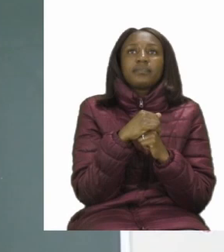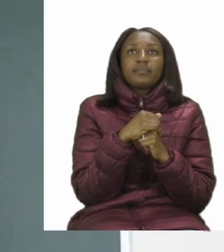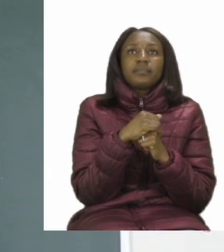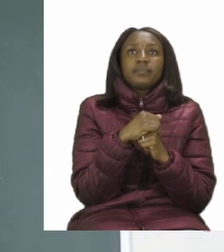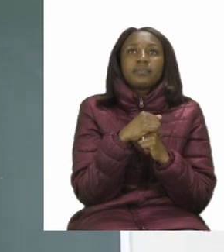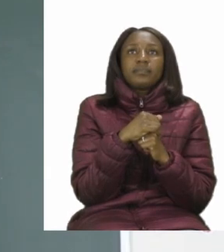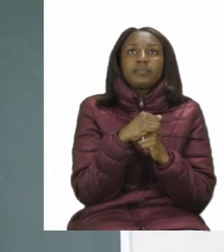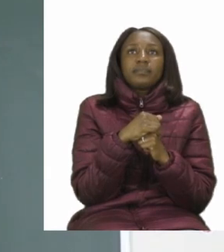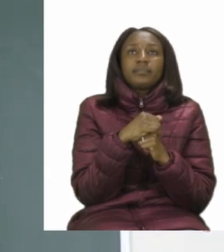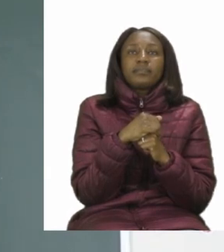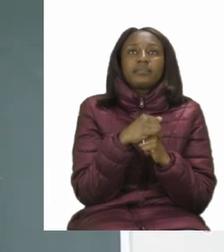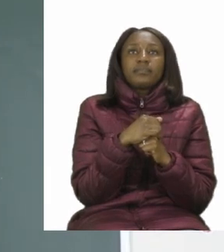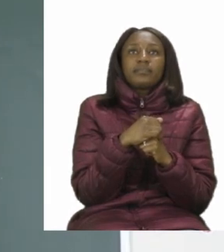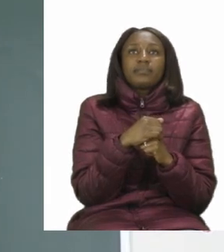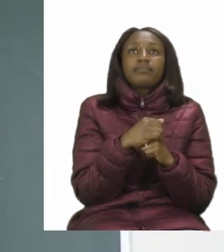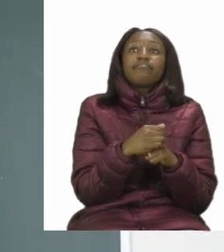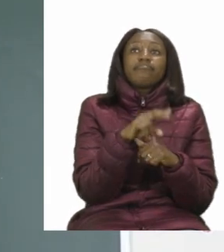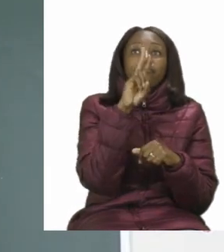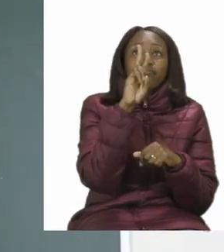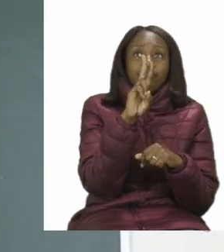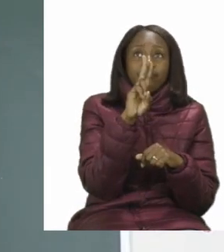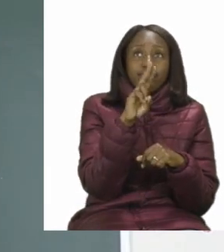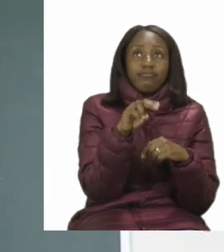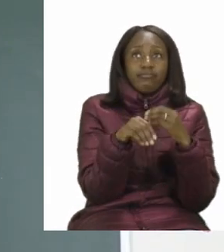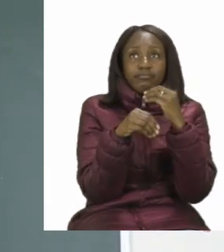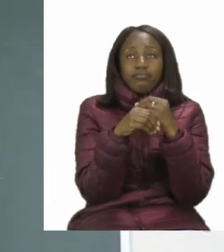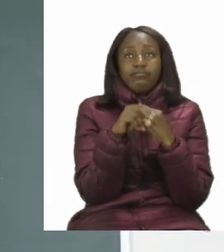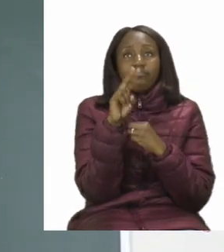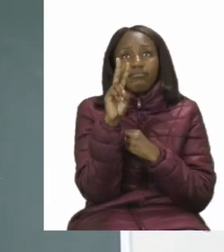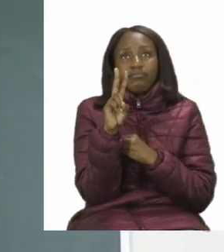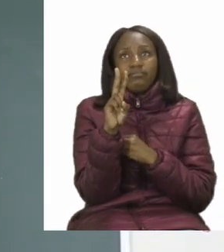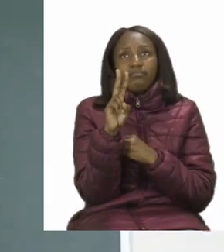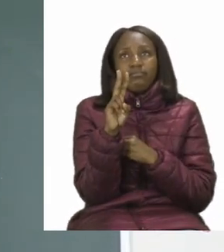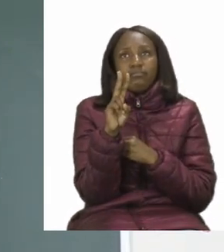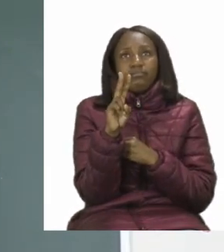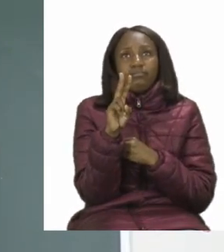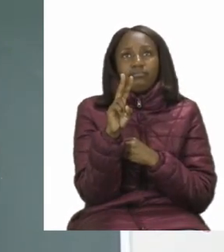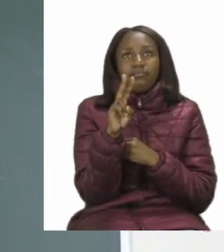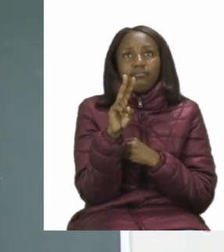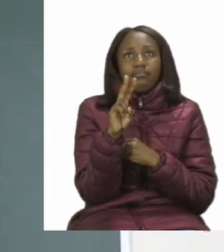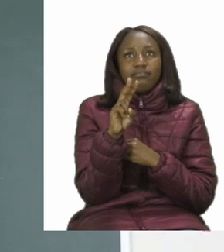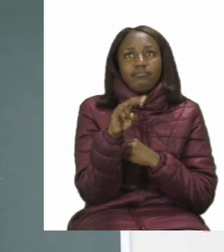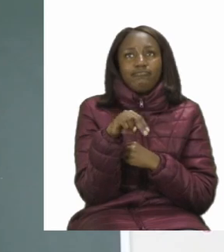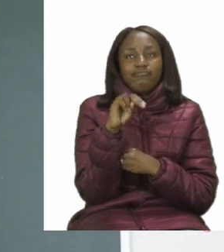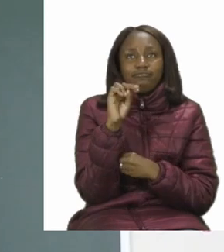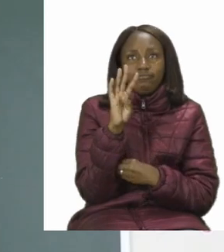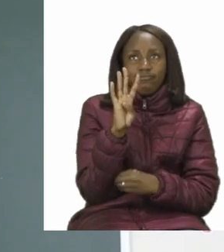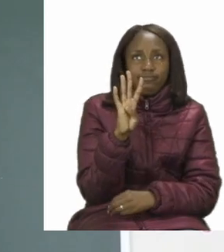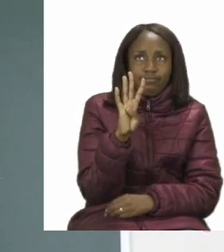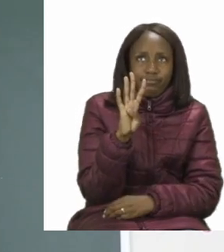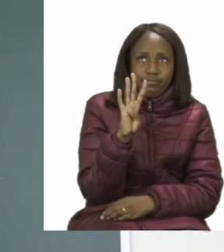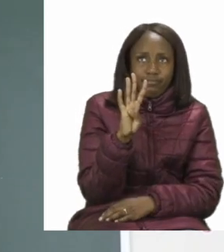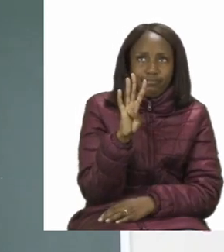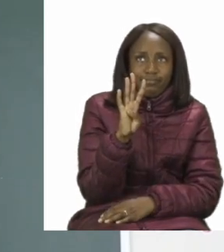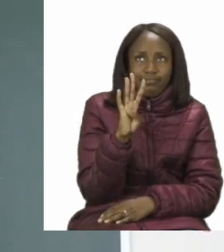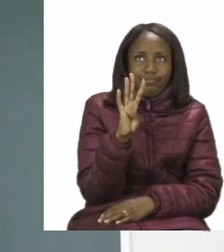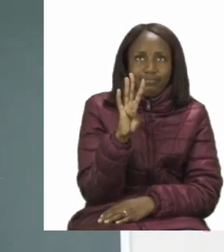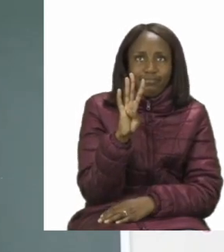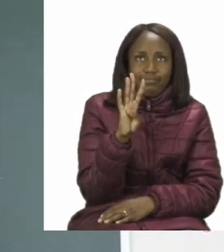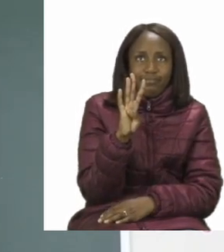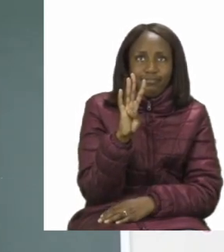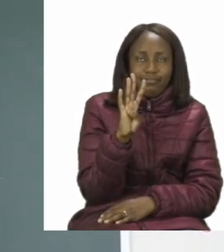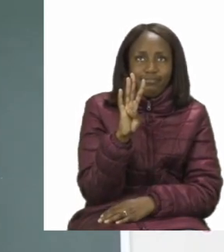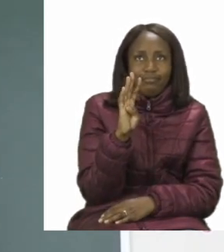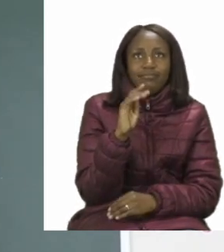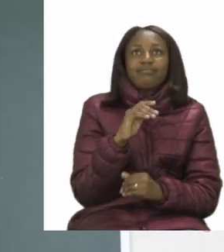6. Then lastly, we say 2 plus 2. And 2 plus 2, my dear